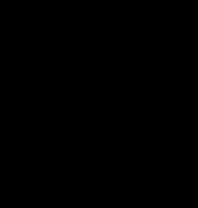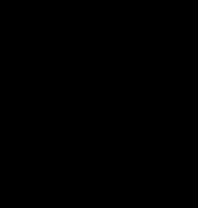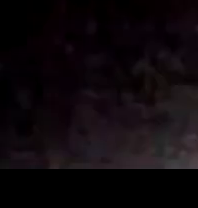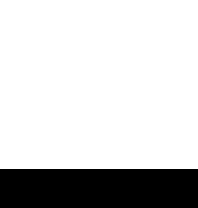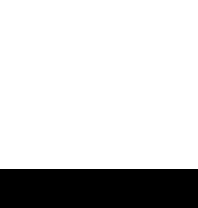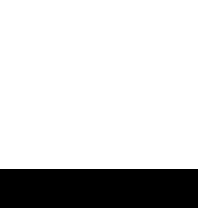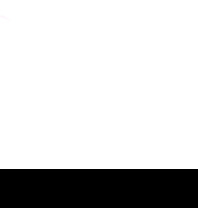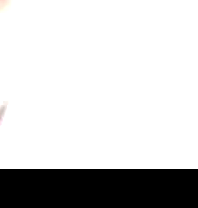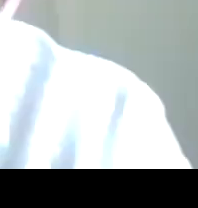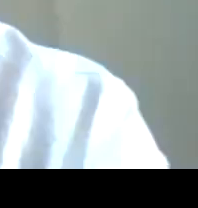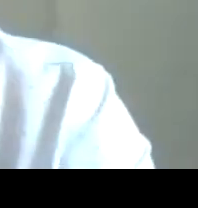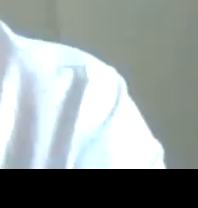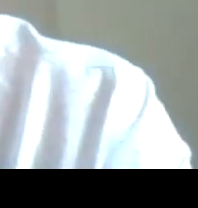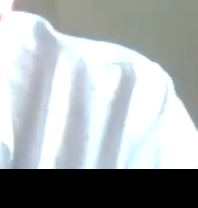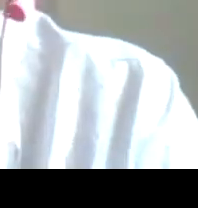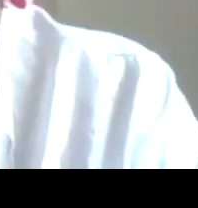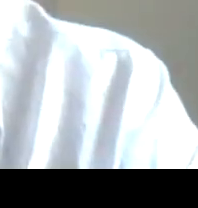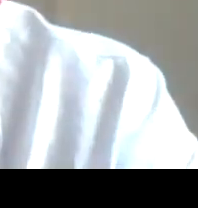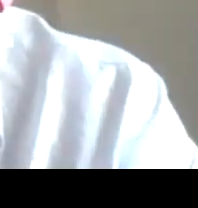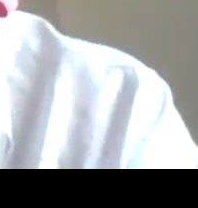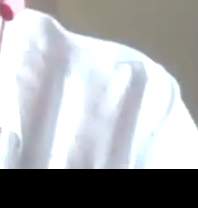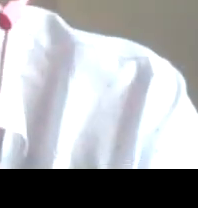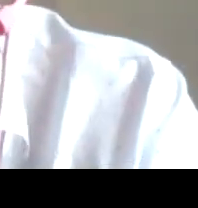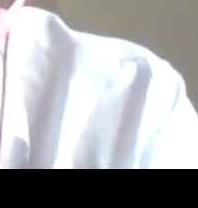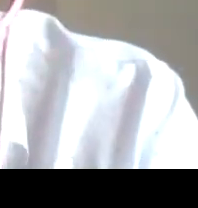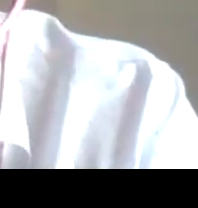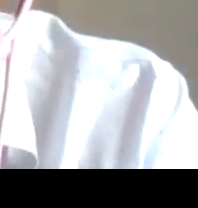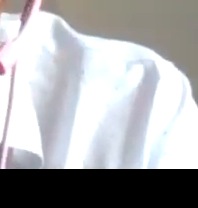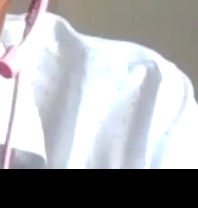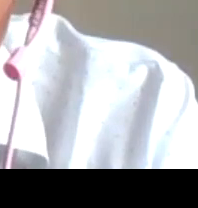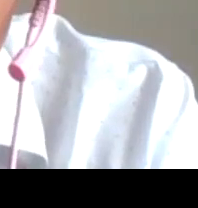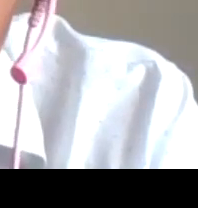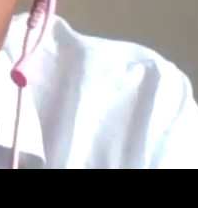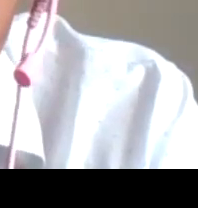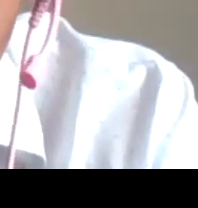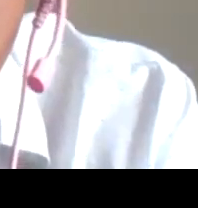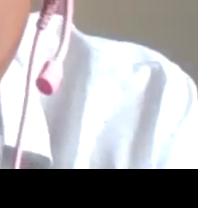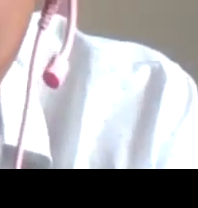Ah, okay. Have, intent, expect, know how.